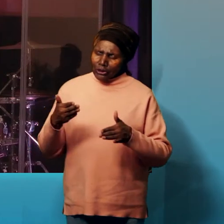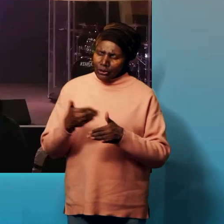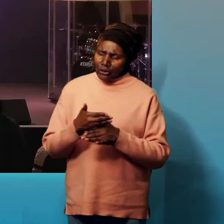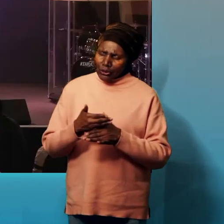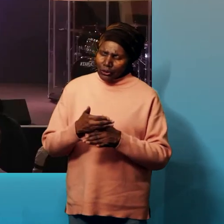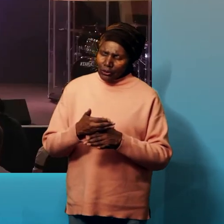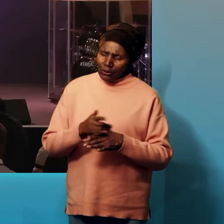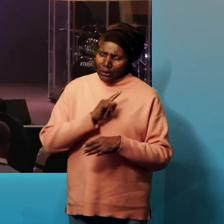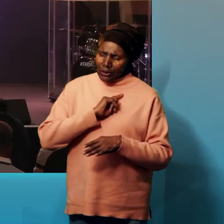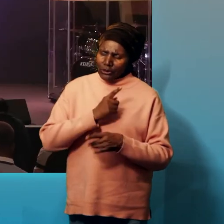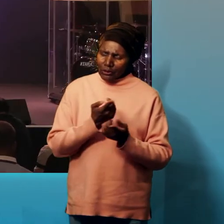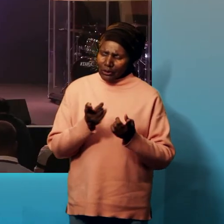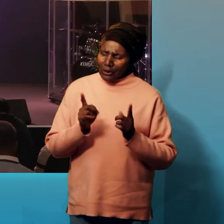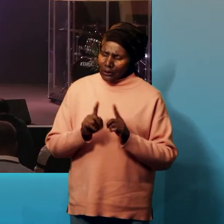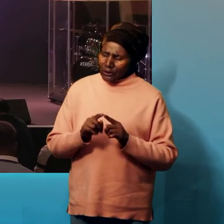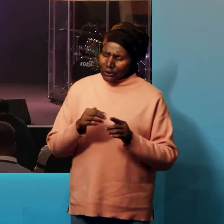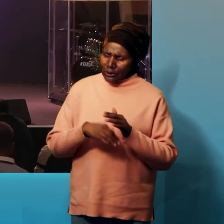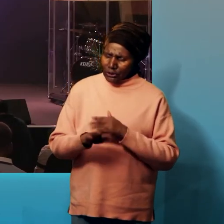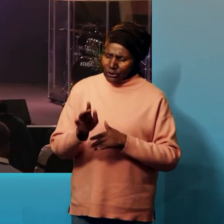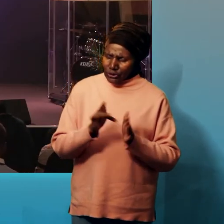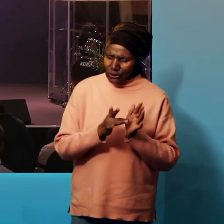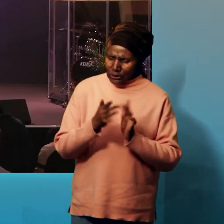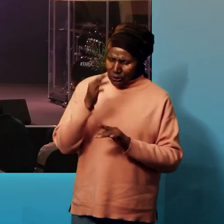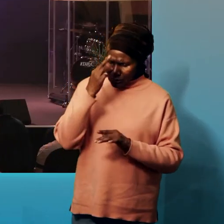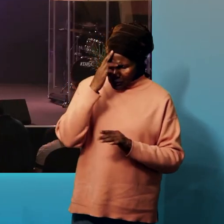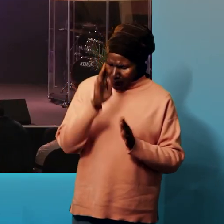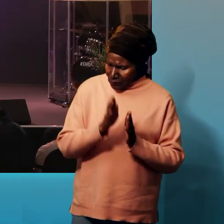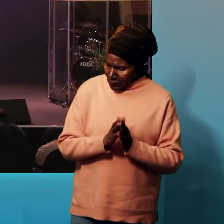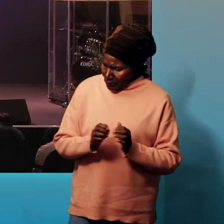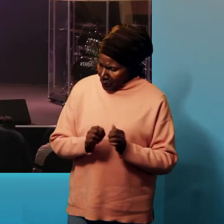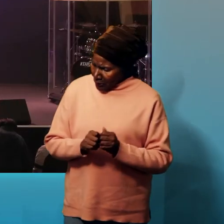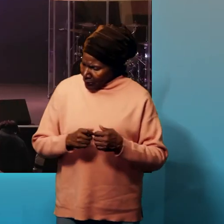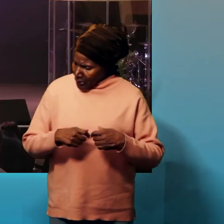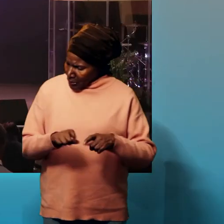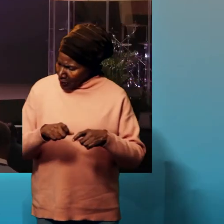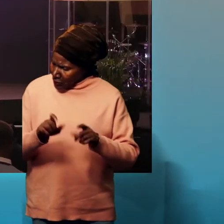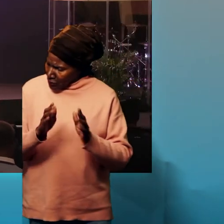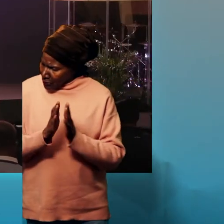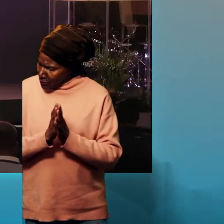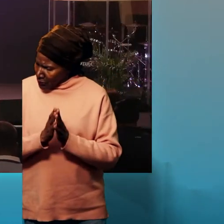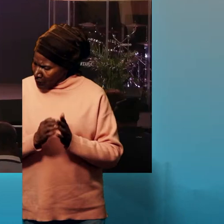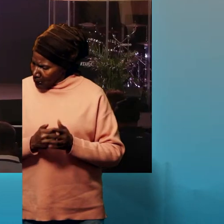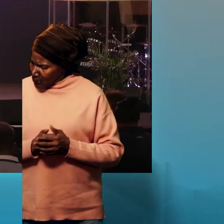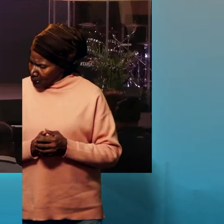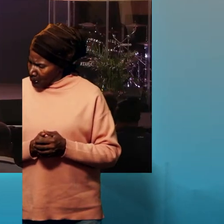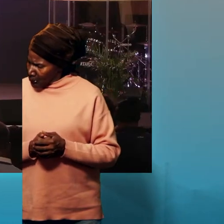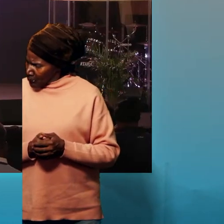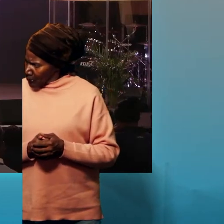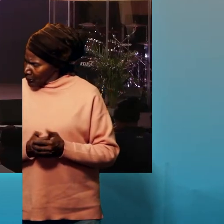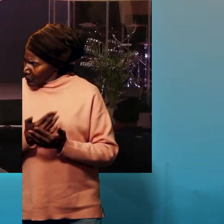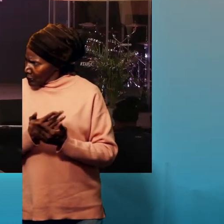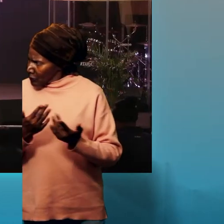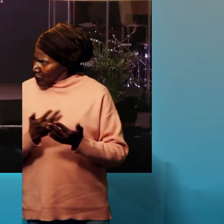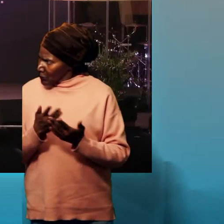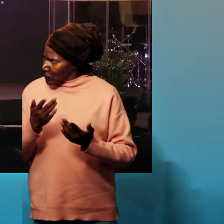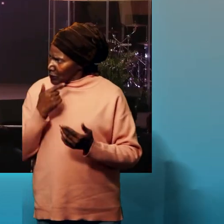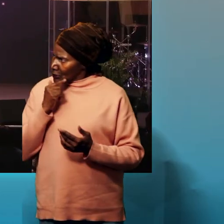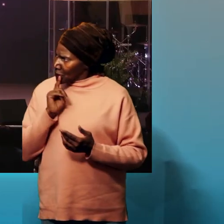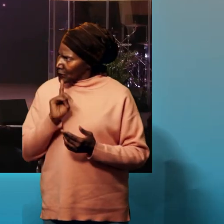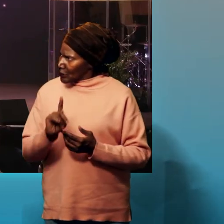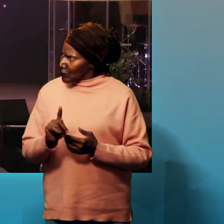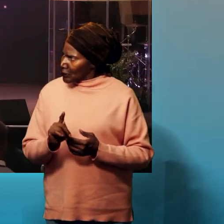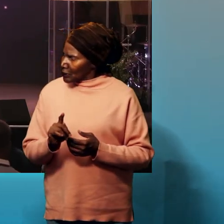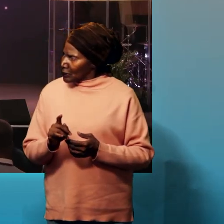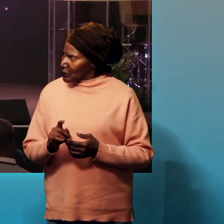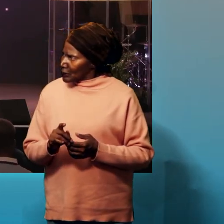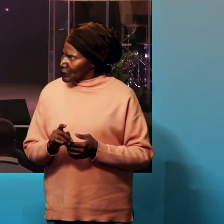Jesus, we're going to continue praying. There are many people in the crucifixion